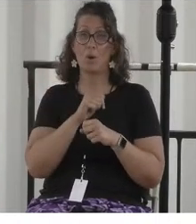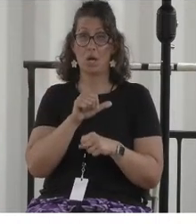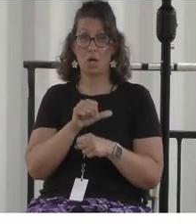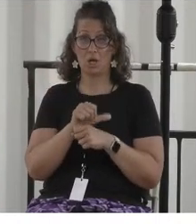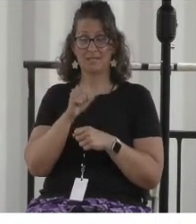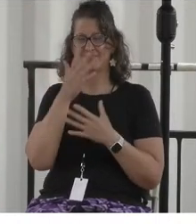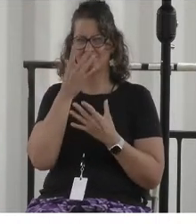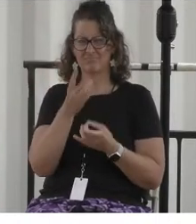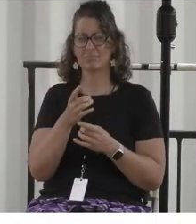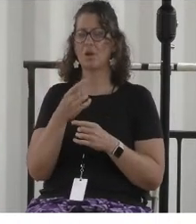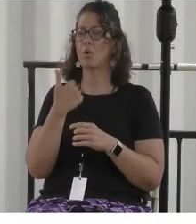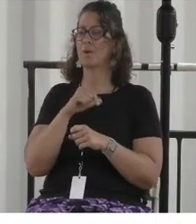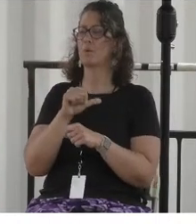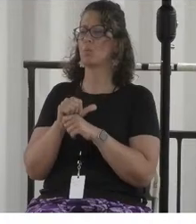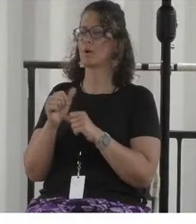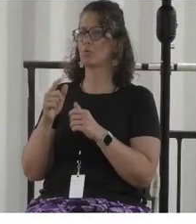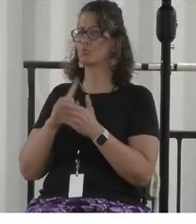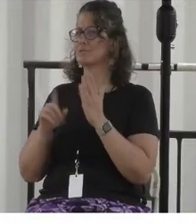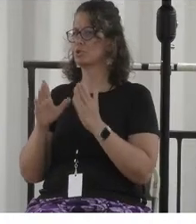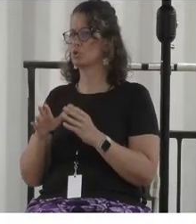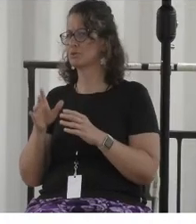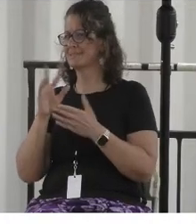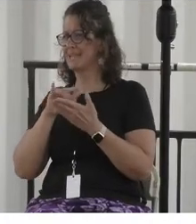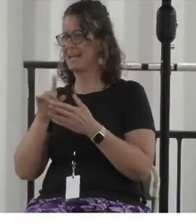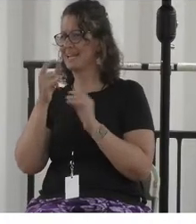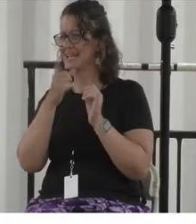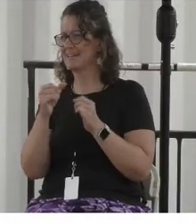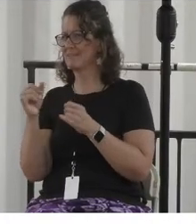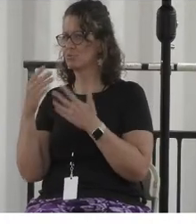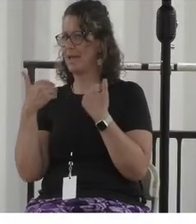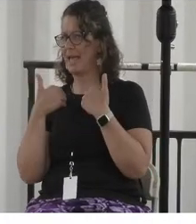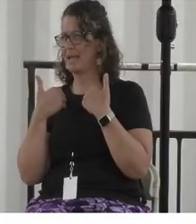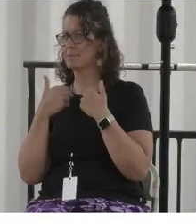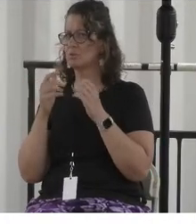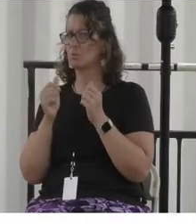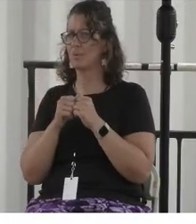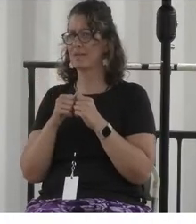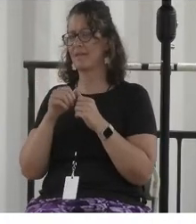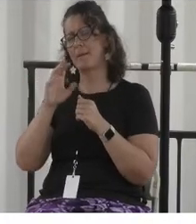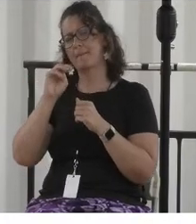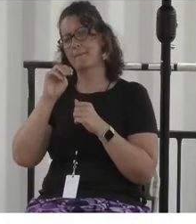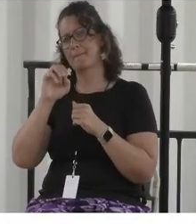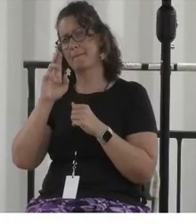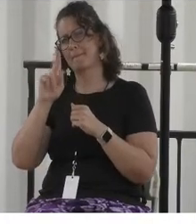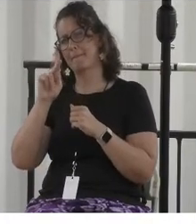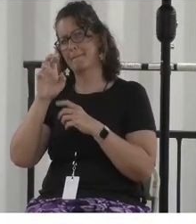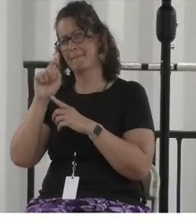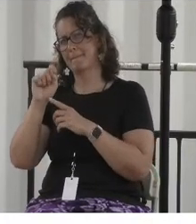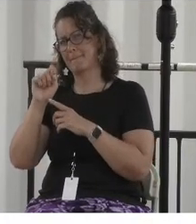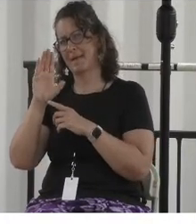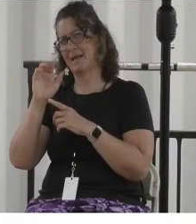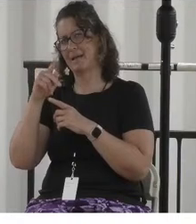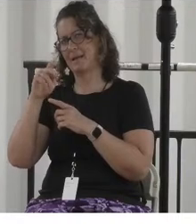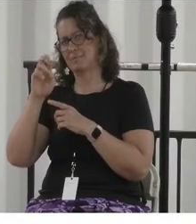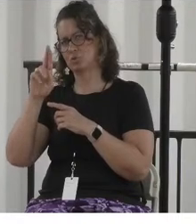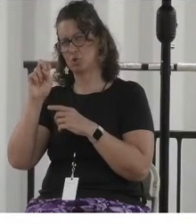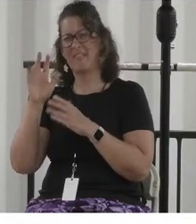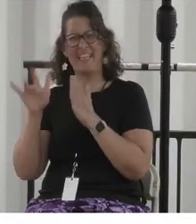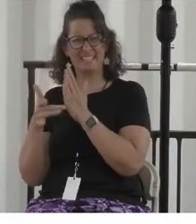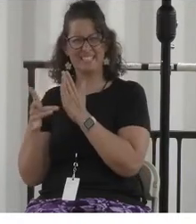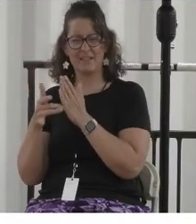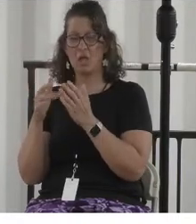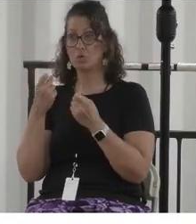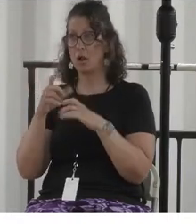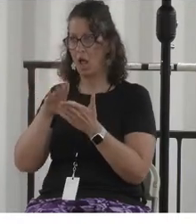who are studying individual animals through this technique called marker capture. They're literally trying to learn, you know, every zebra,